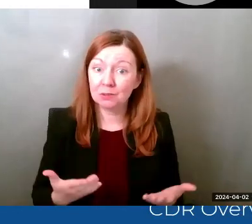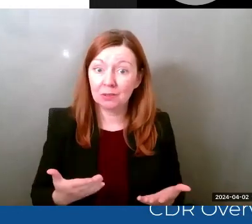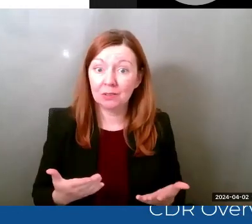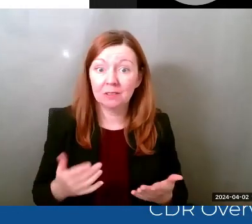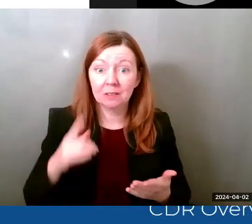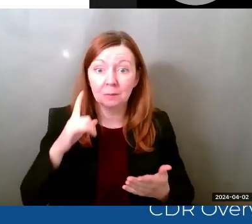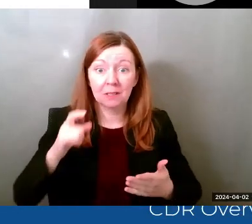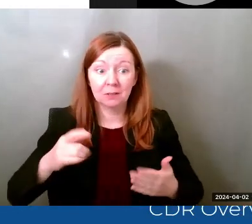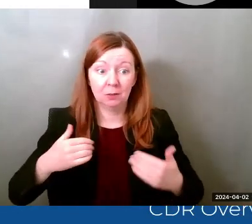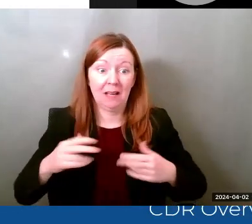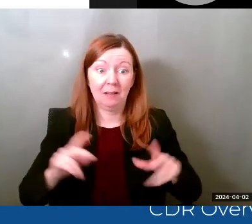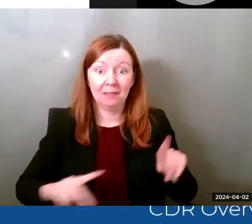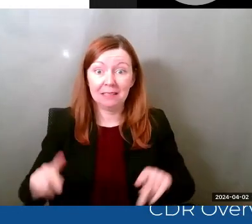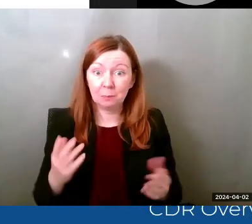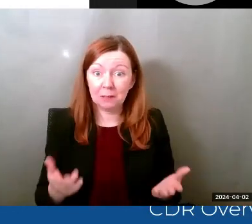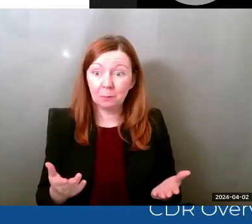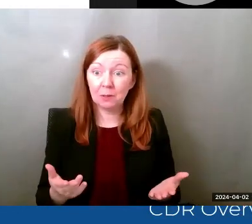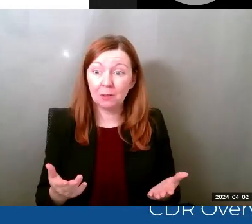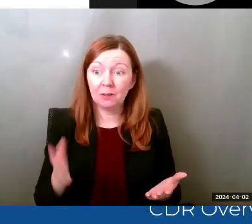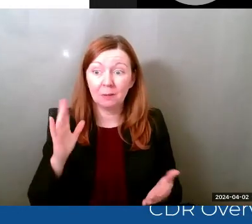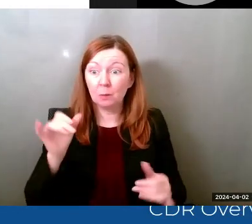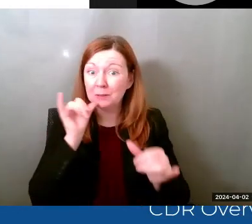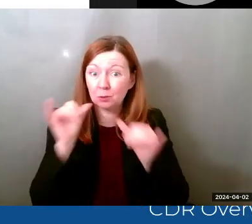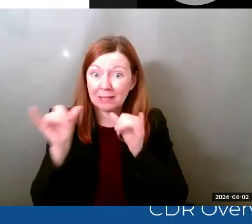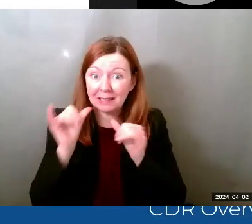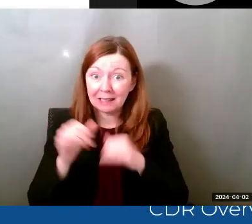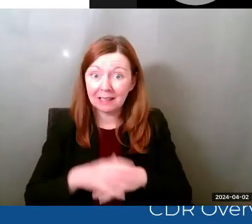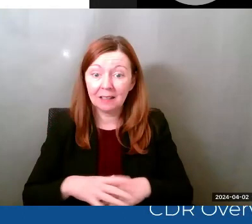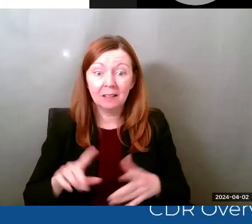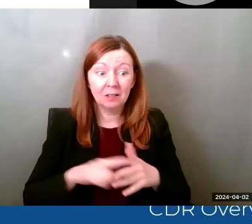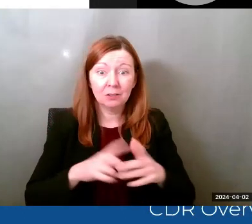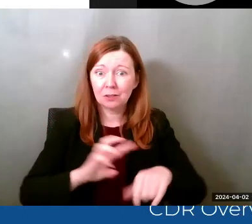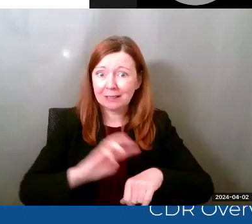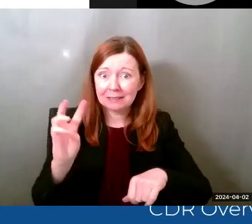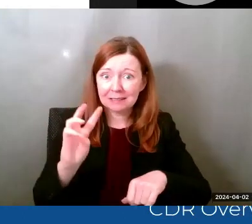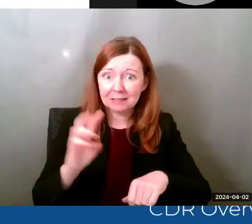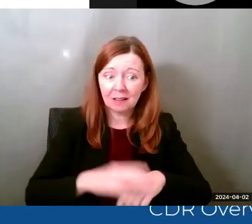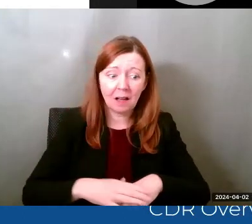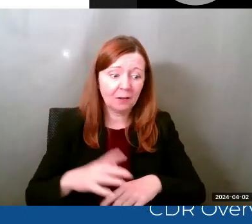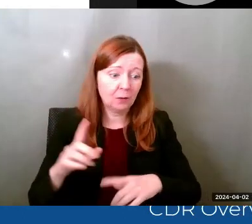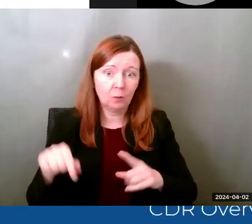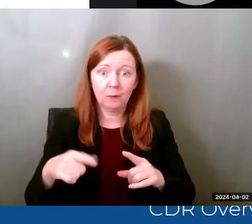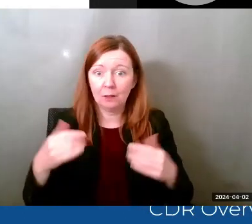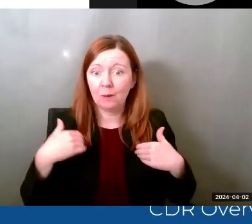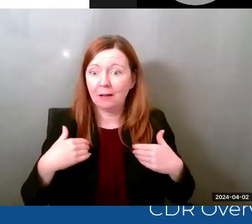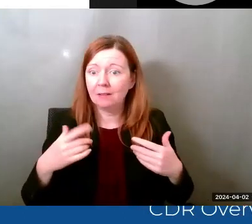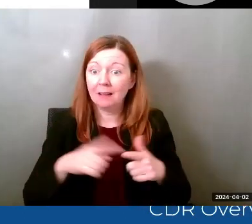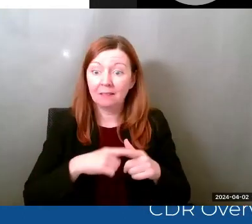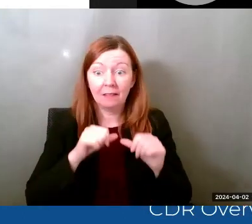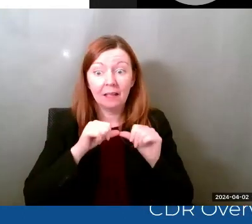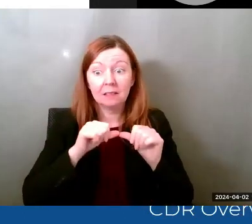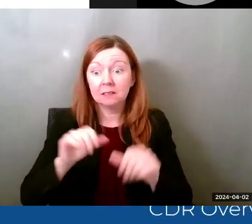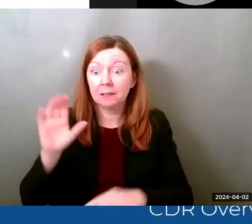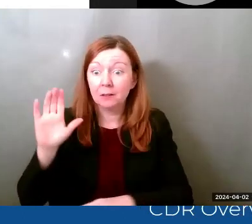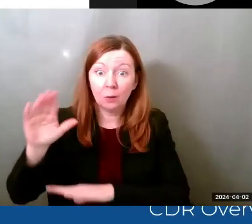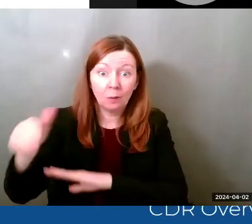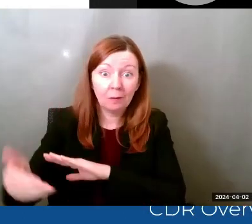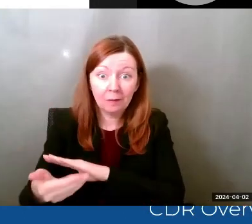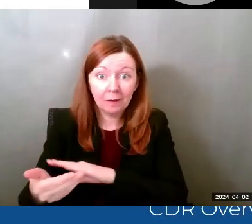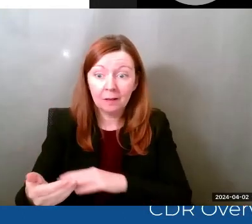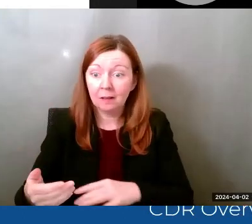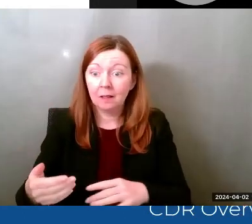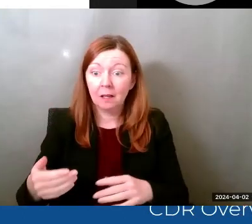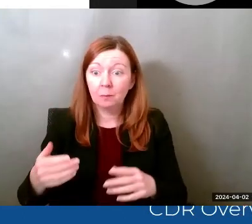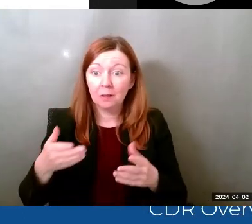because you have these people that are going to be drinking starting at 6 o'clock, or when you have, and then they continue to drink through through